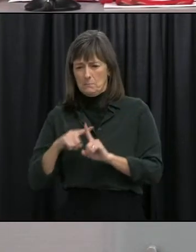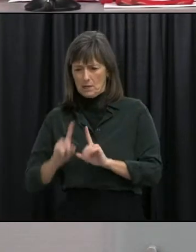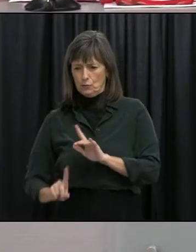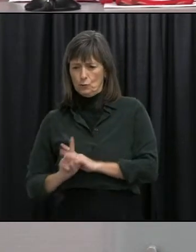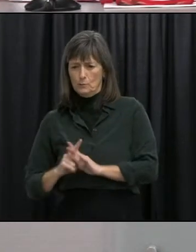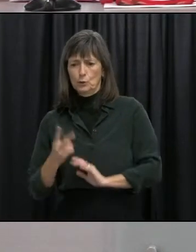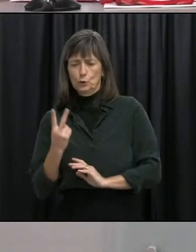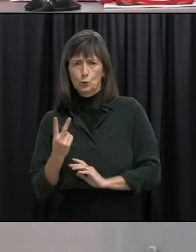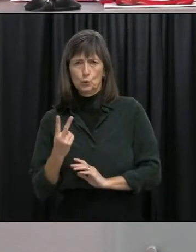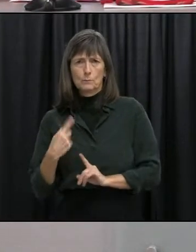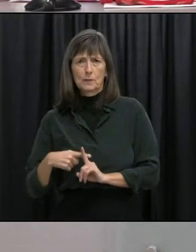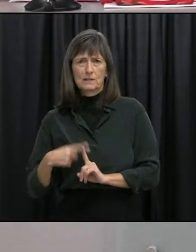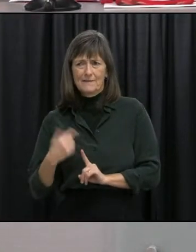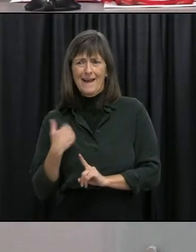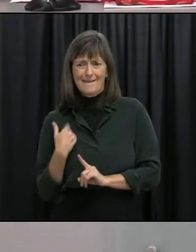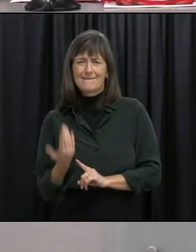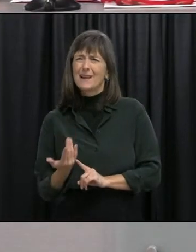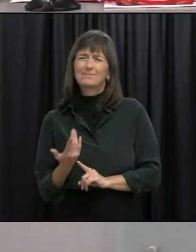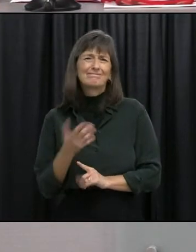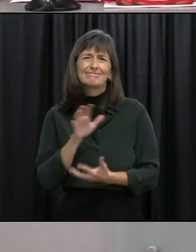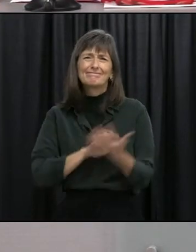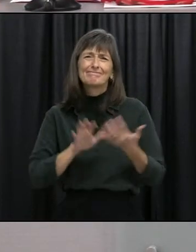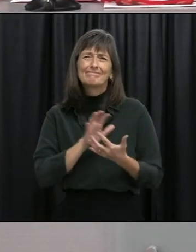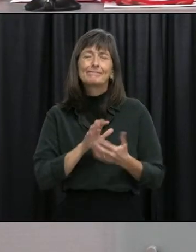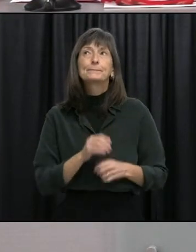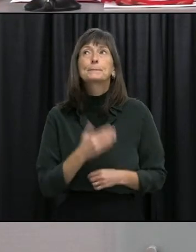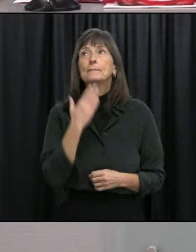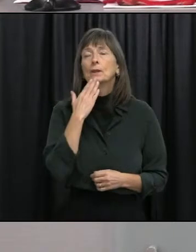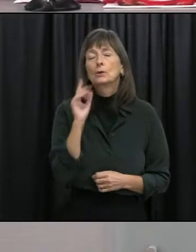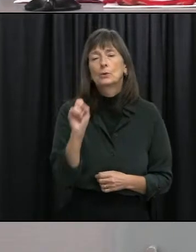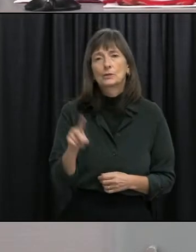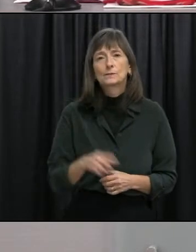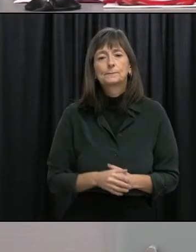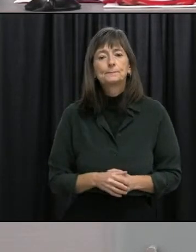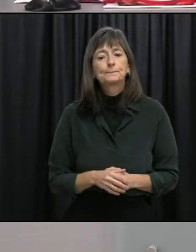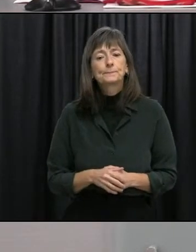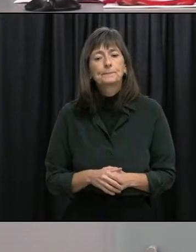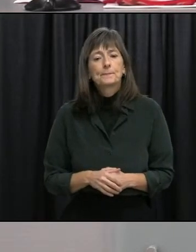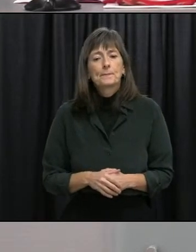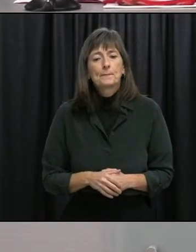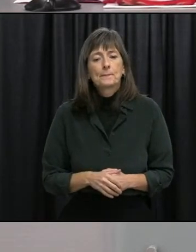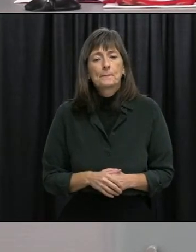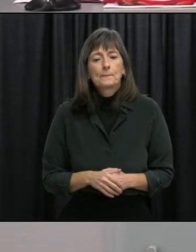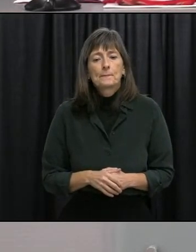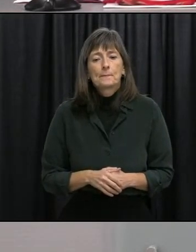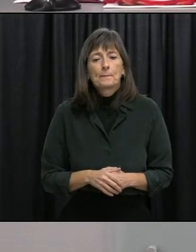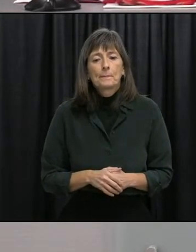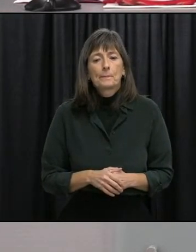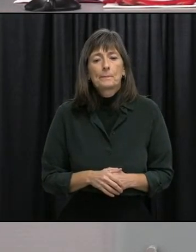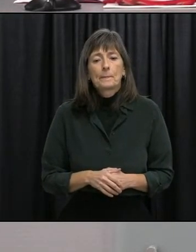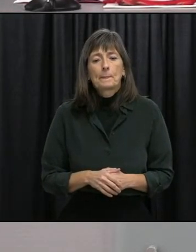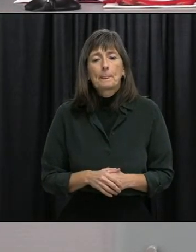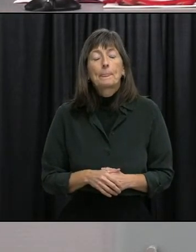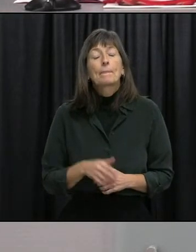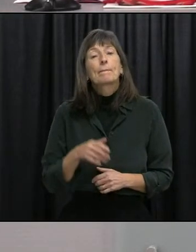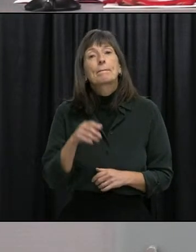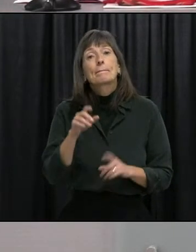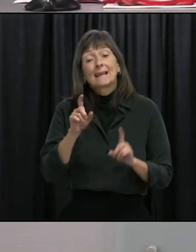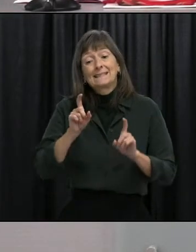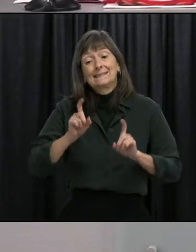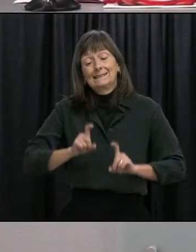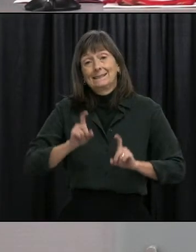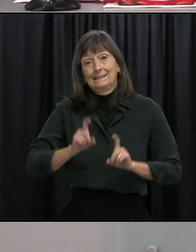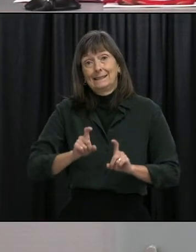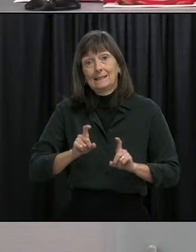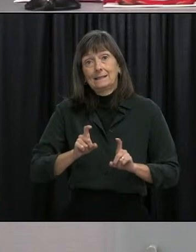positive. Yeah, thank you very much, Peter. That's a good question. I mean, from our point of view, the testing was